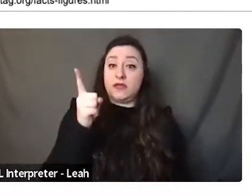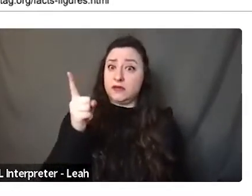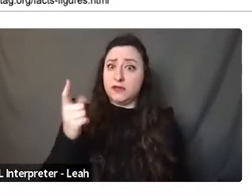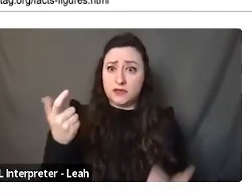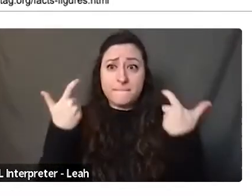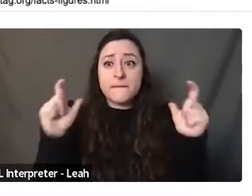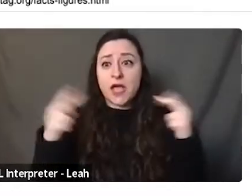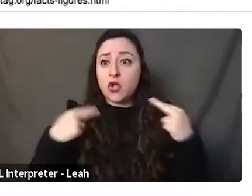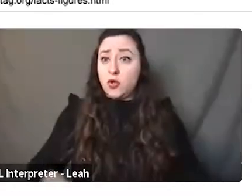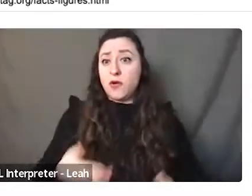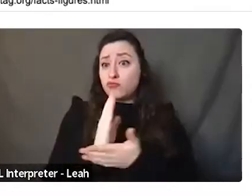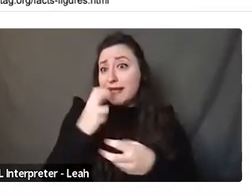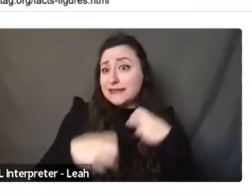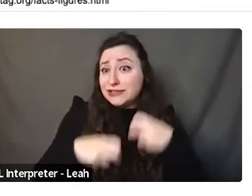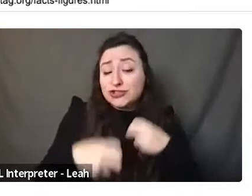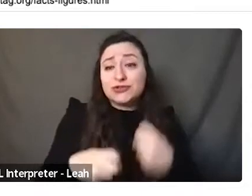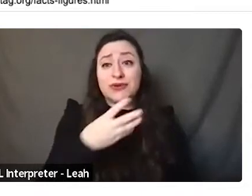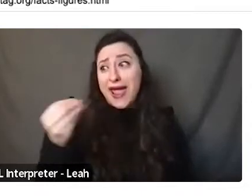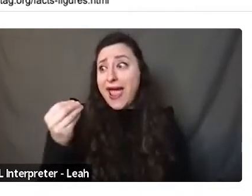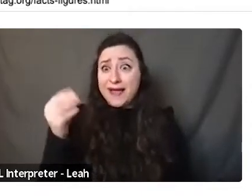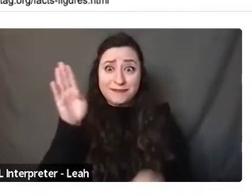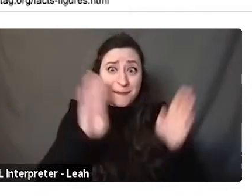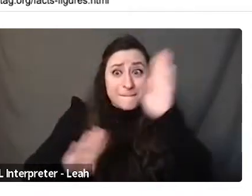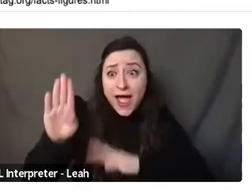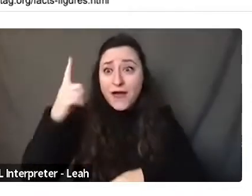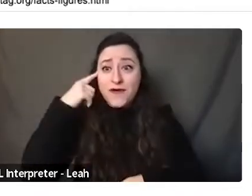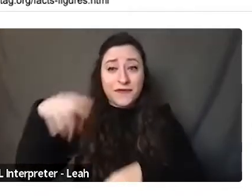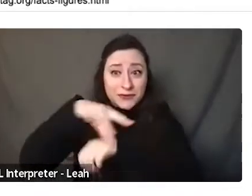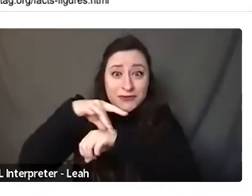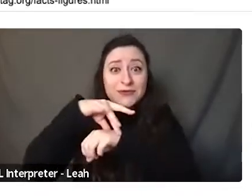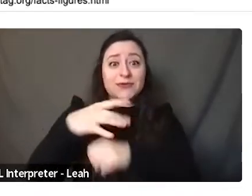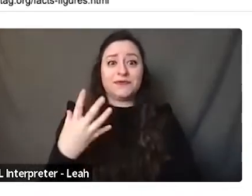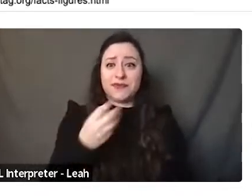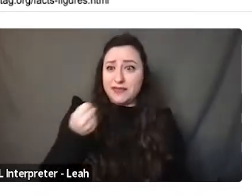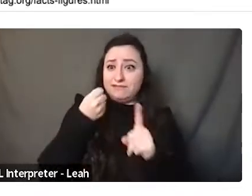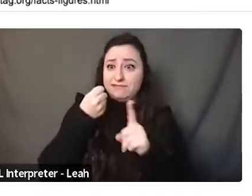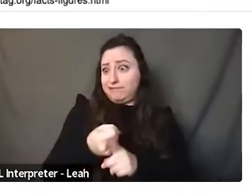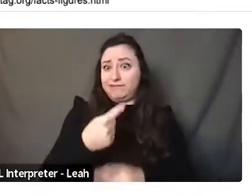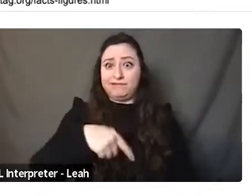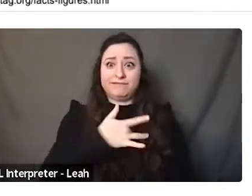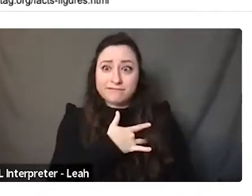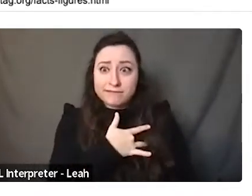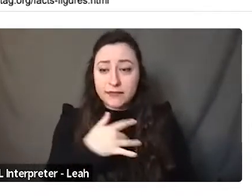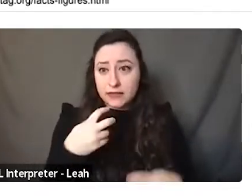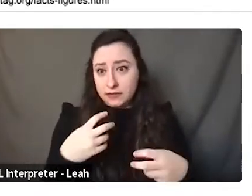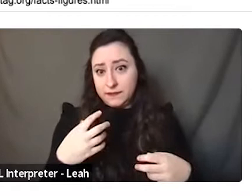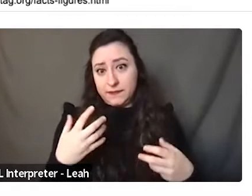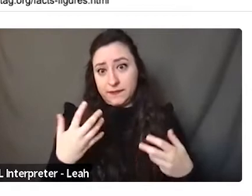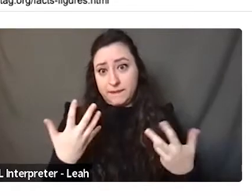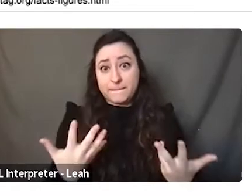and a biodiversity issue. And it connects to the hearts of many people, myself included.